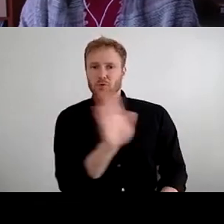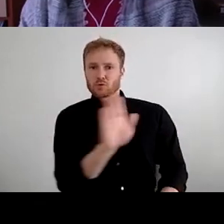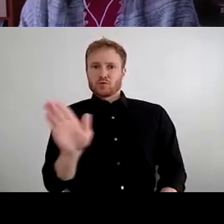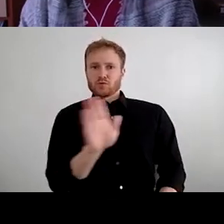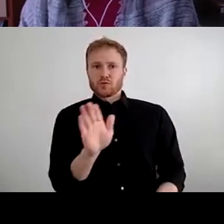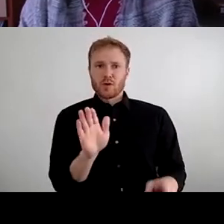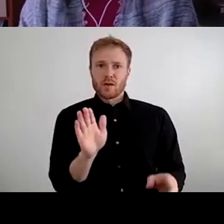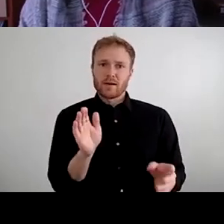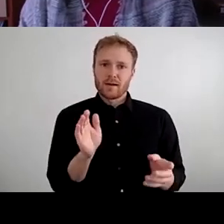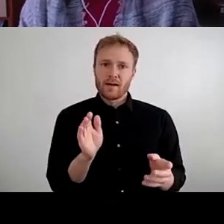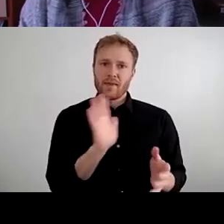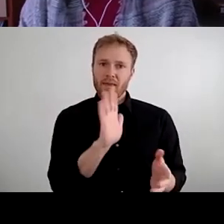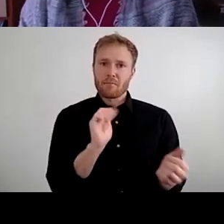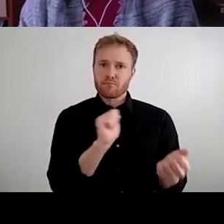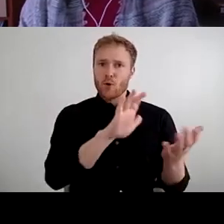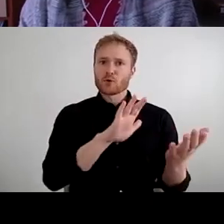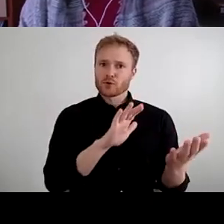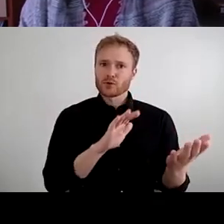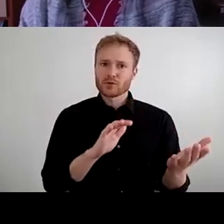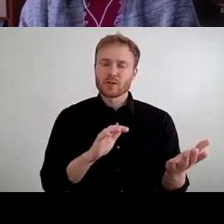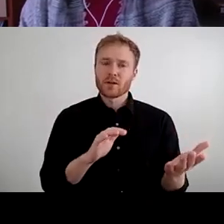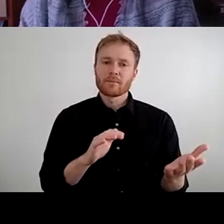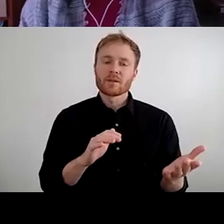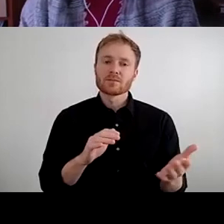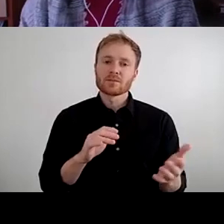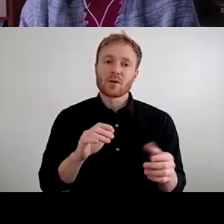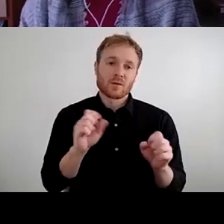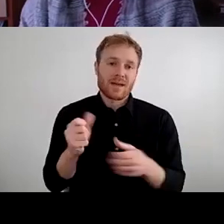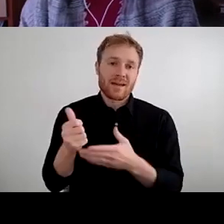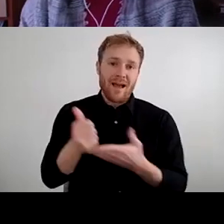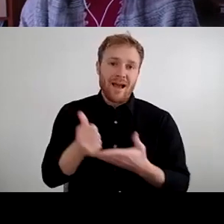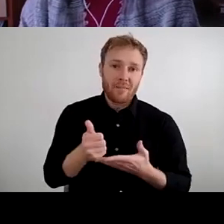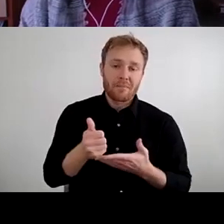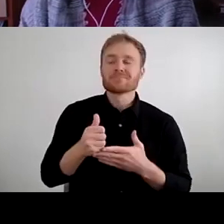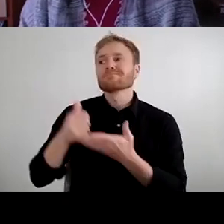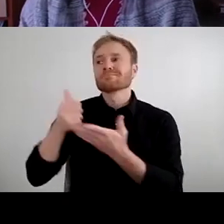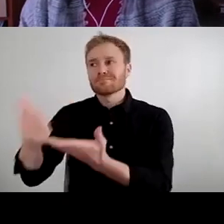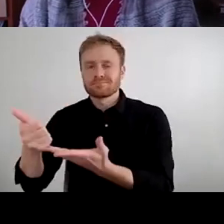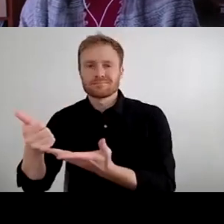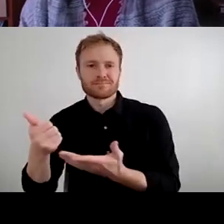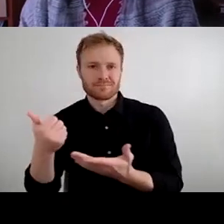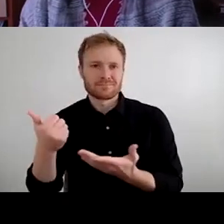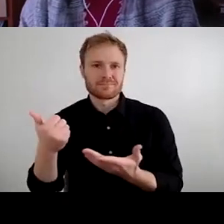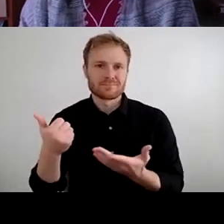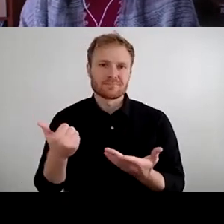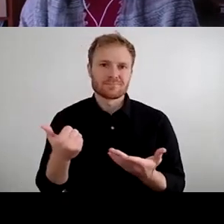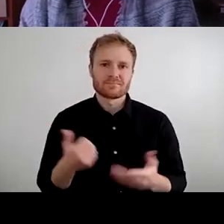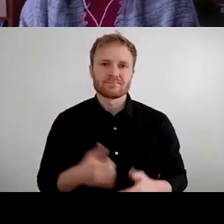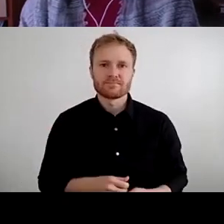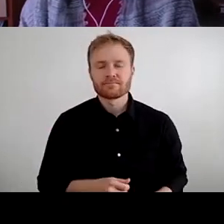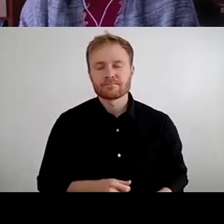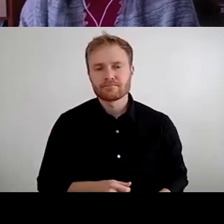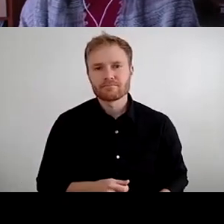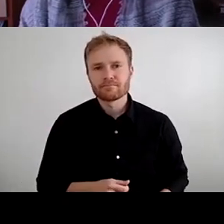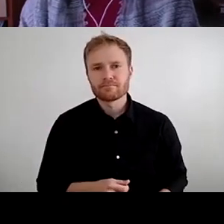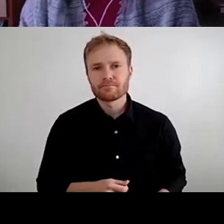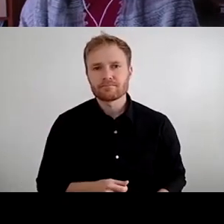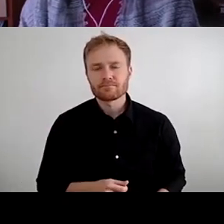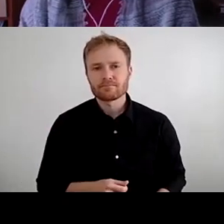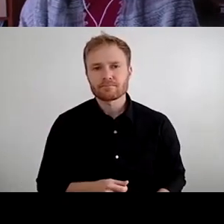could lead to bolstering our economy here and helping to bolster the economy in the sister city as well.